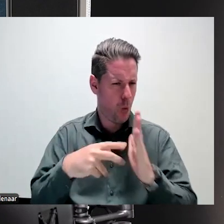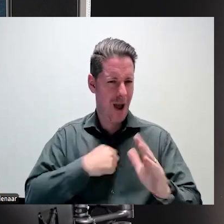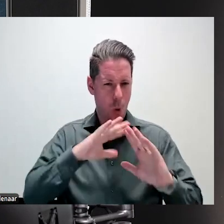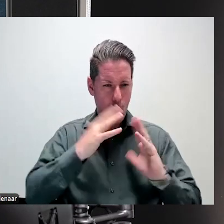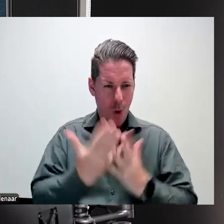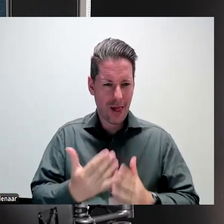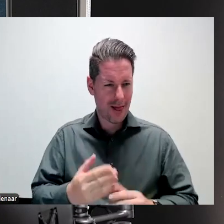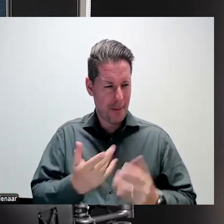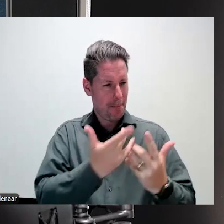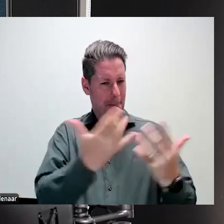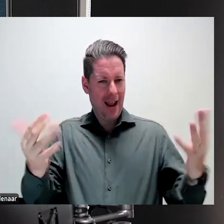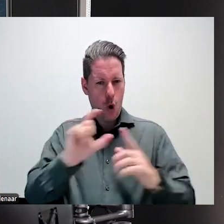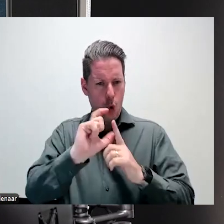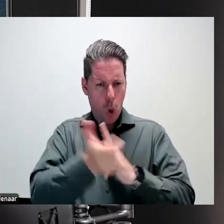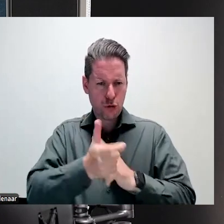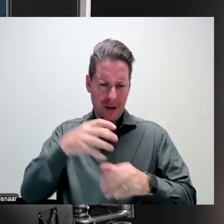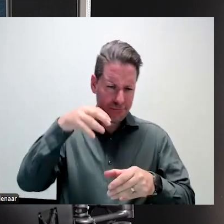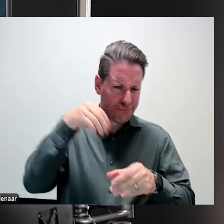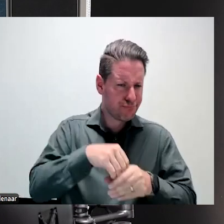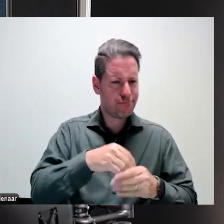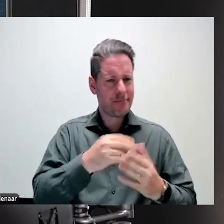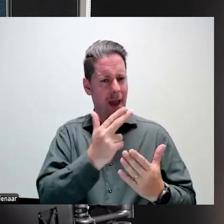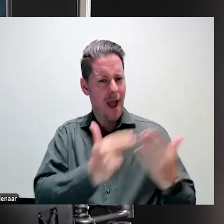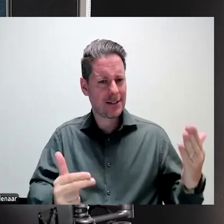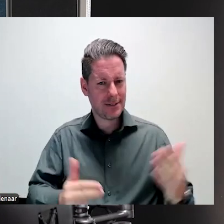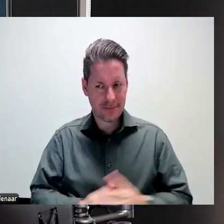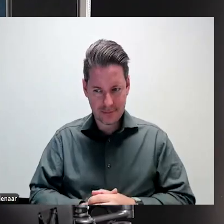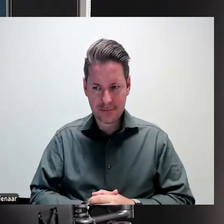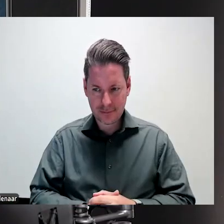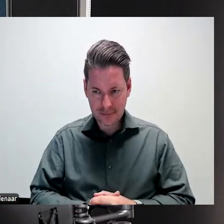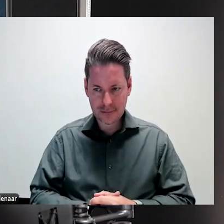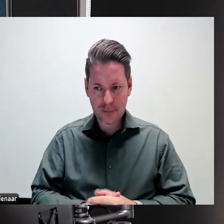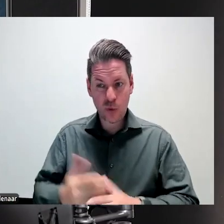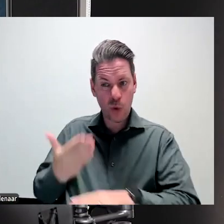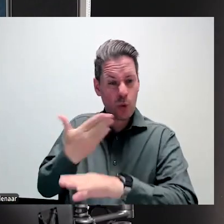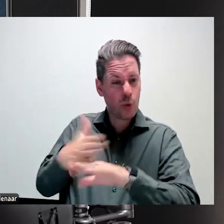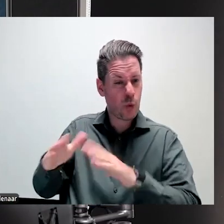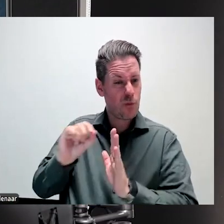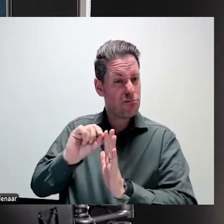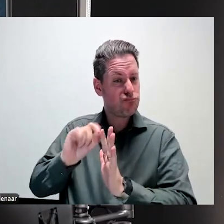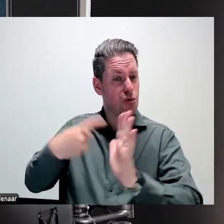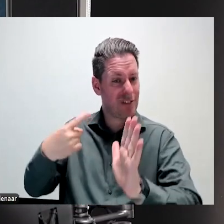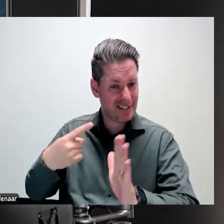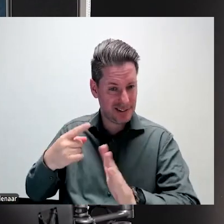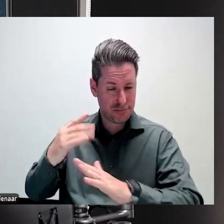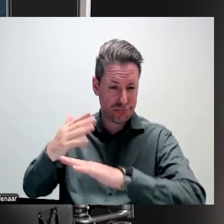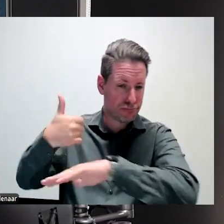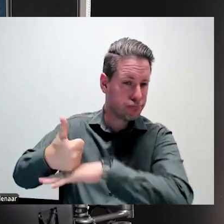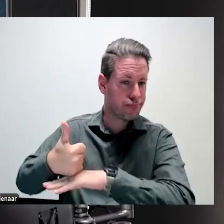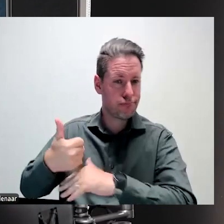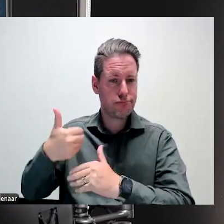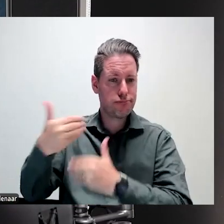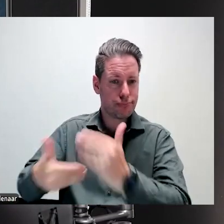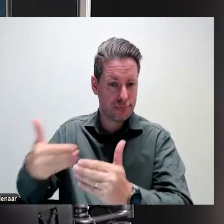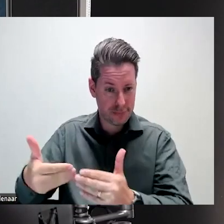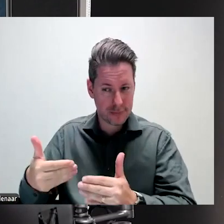of thousands of years. There's a new project which has just really got underway, and it's got a really